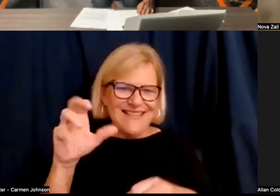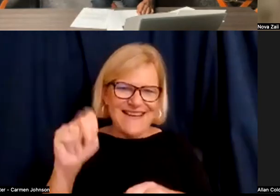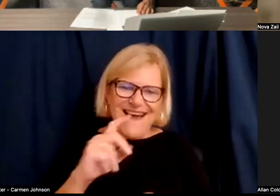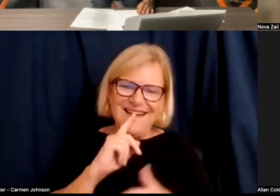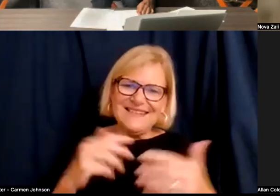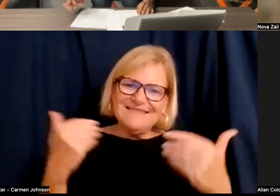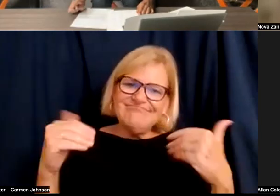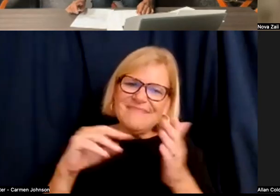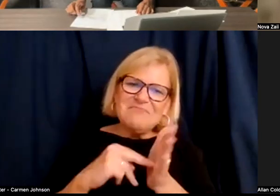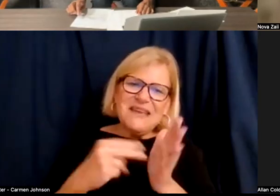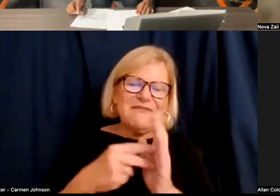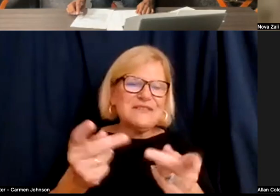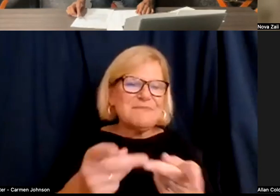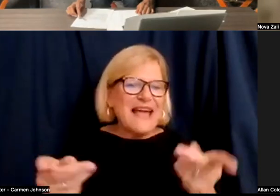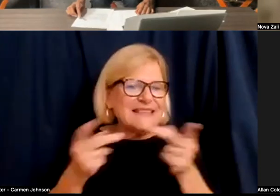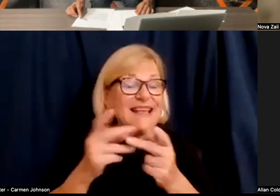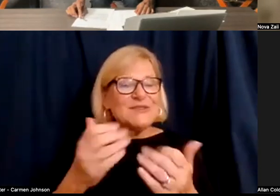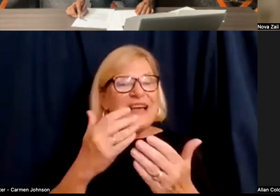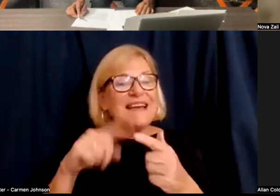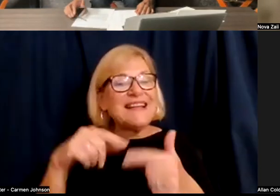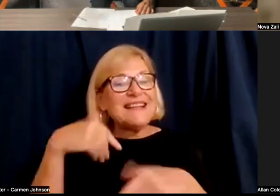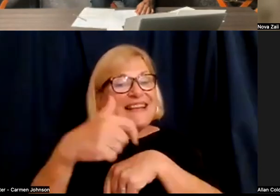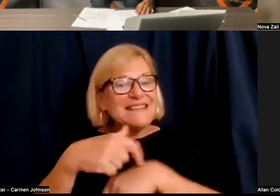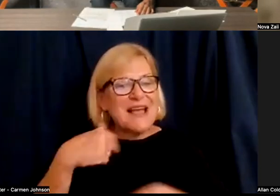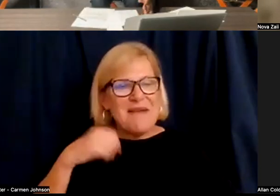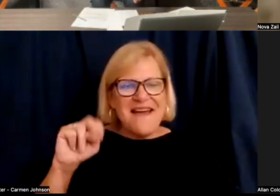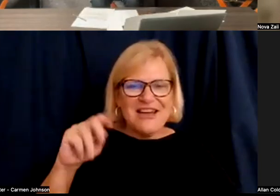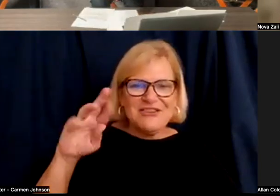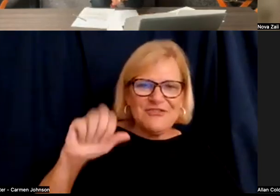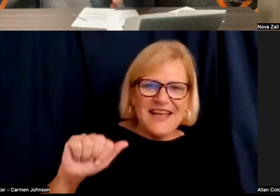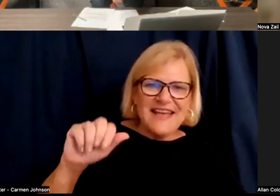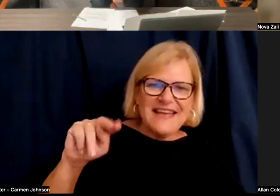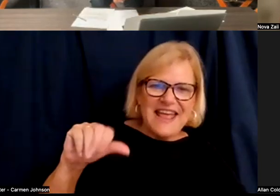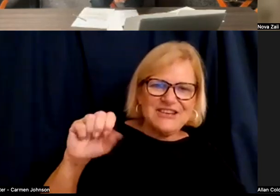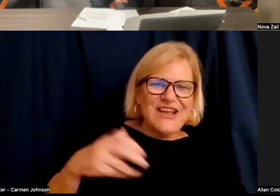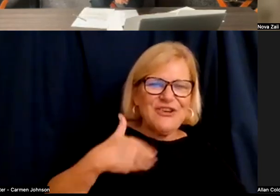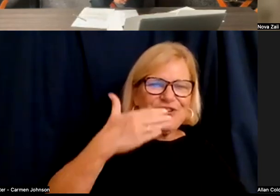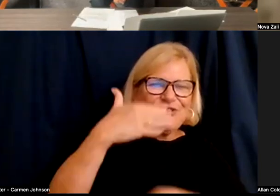a meaningful space. Until next time, I'm Andre Ash. Have a great evening, everybody.